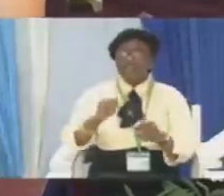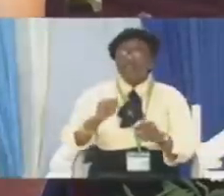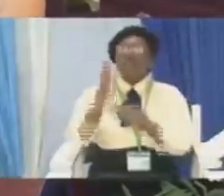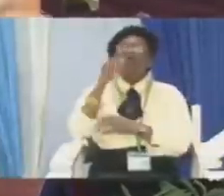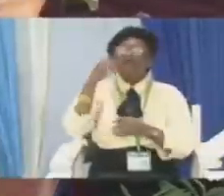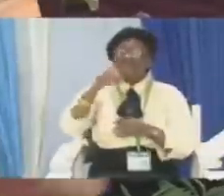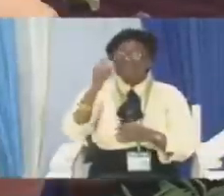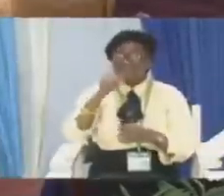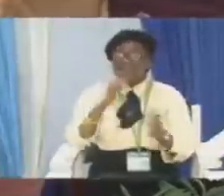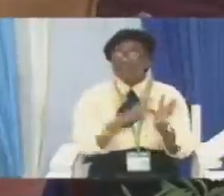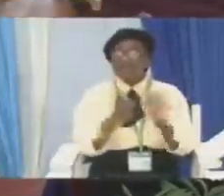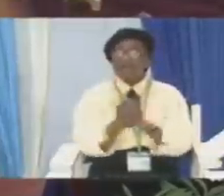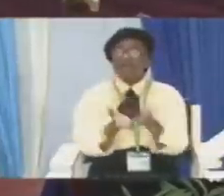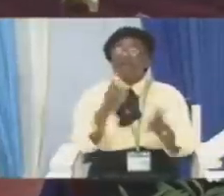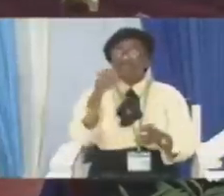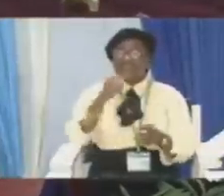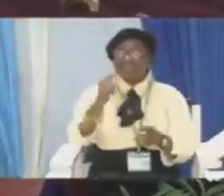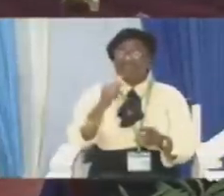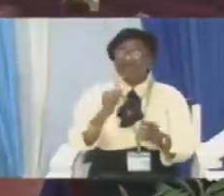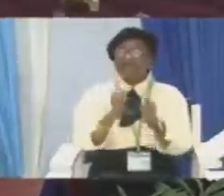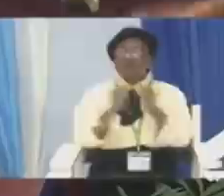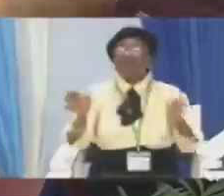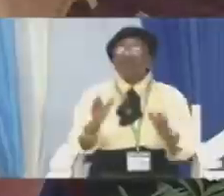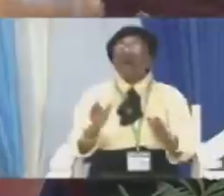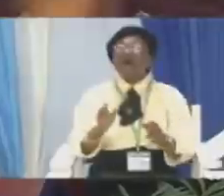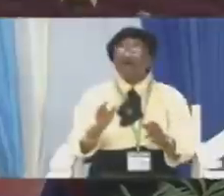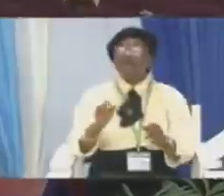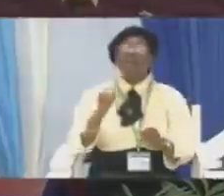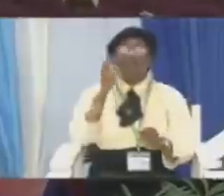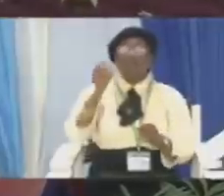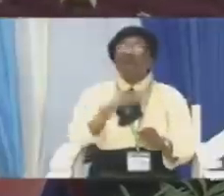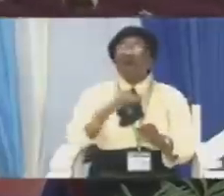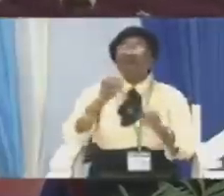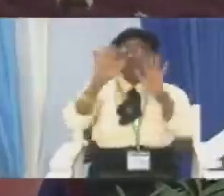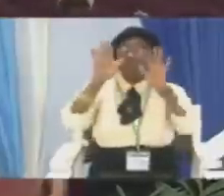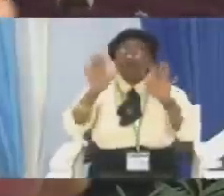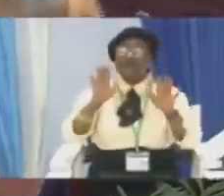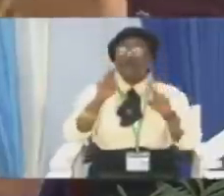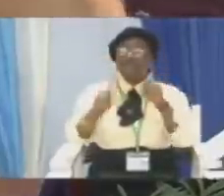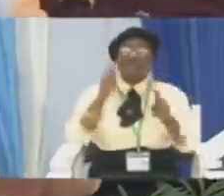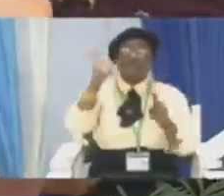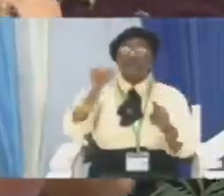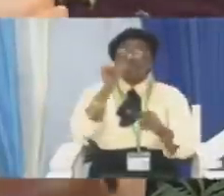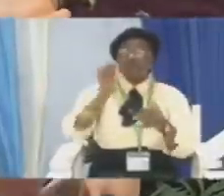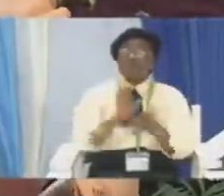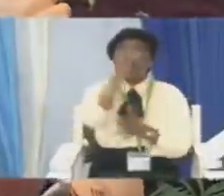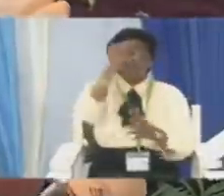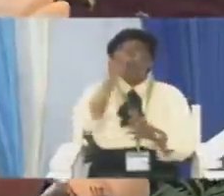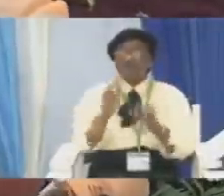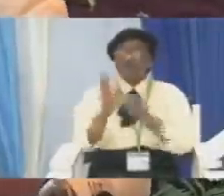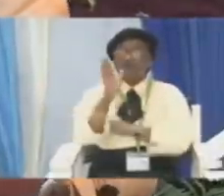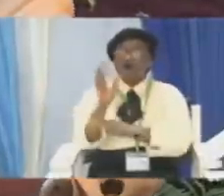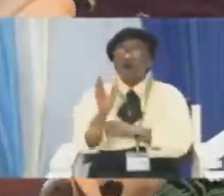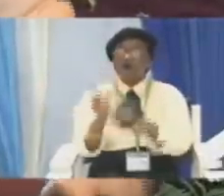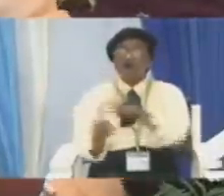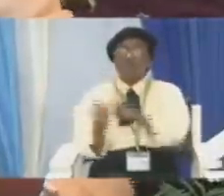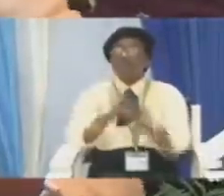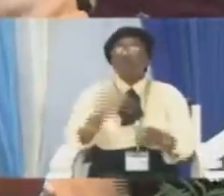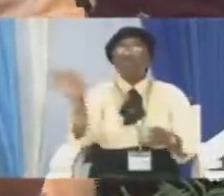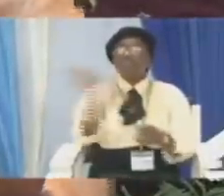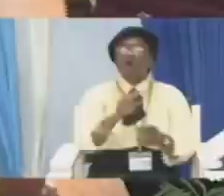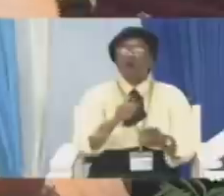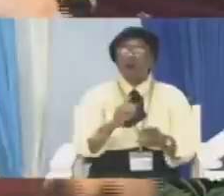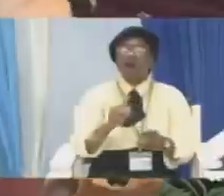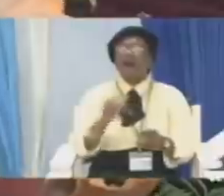Bible says, without signs and wonders, these people will not believe. God turns your mess to a